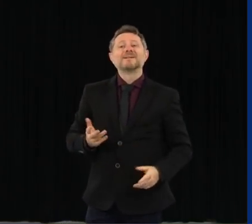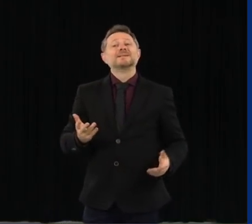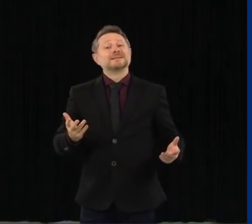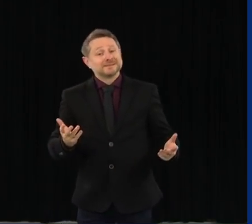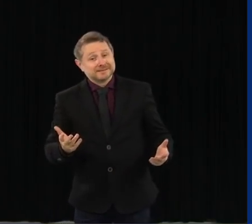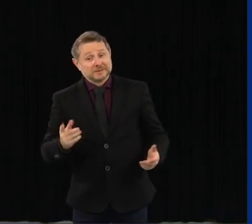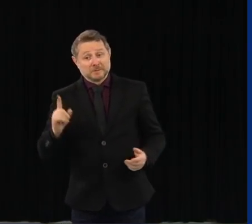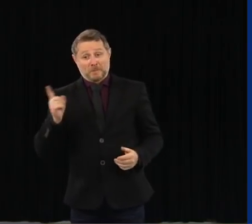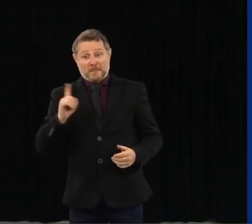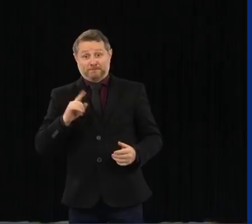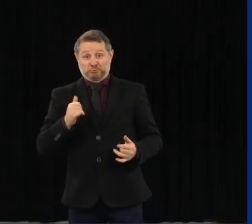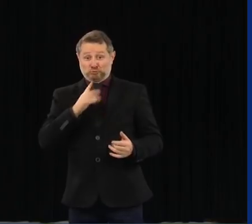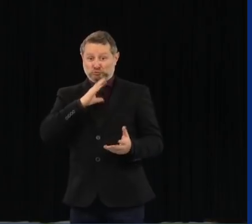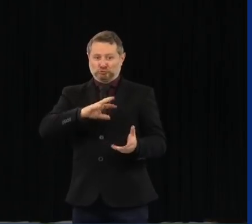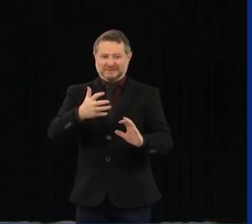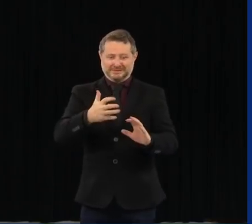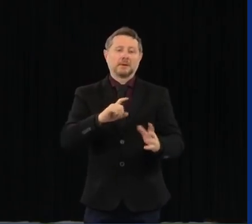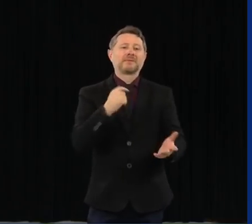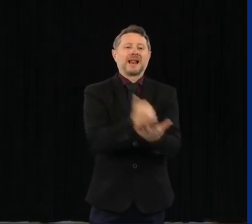the crisis.